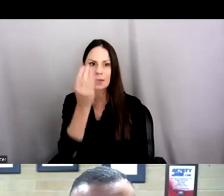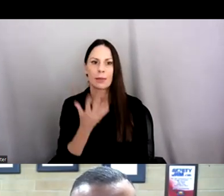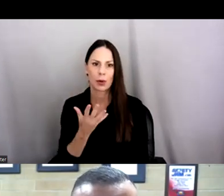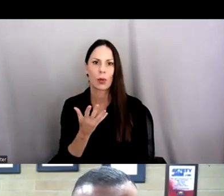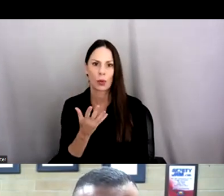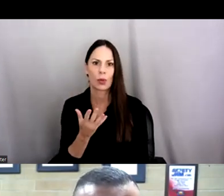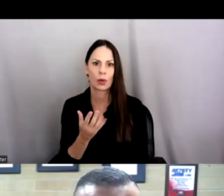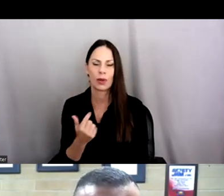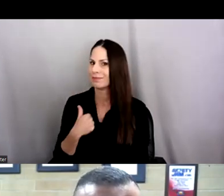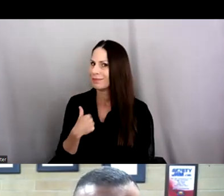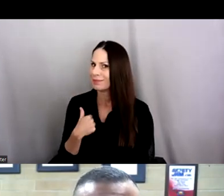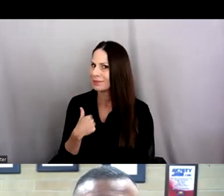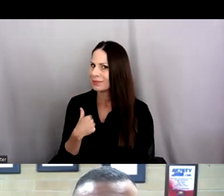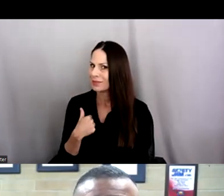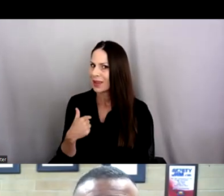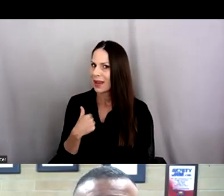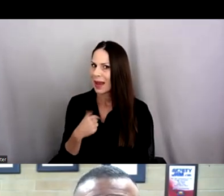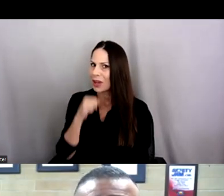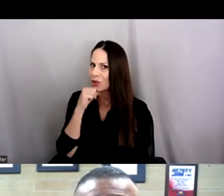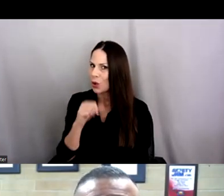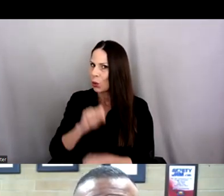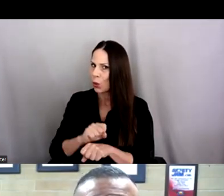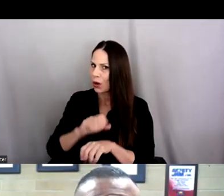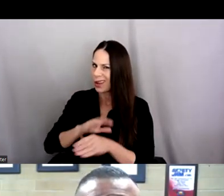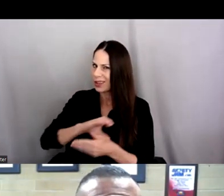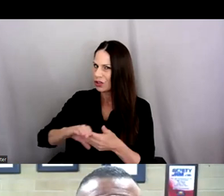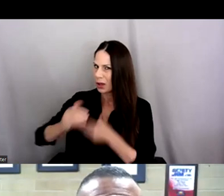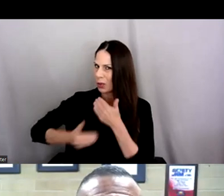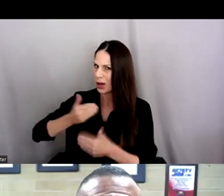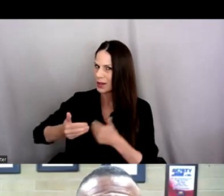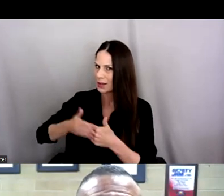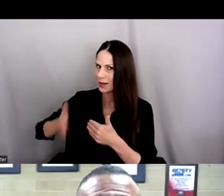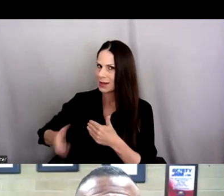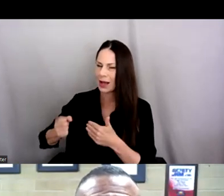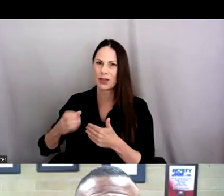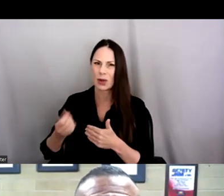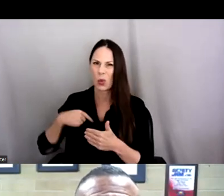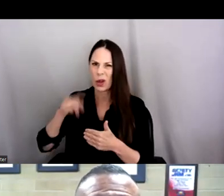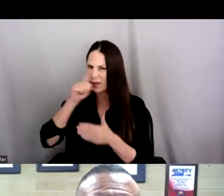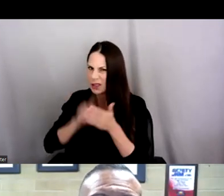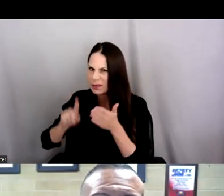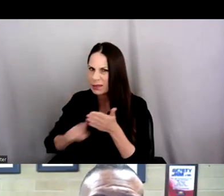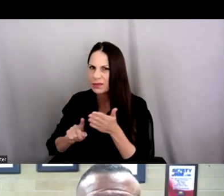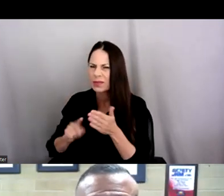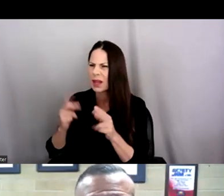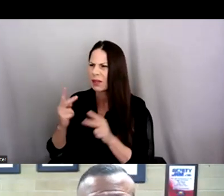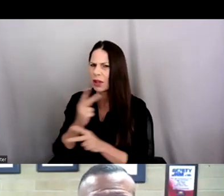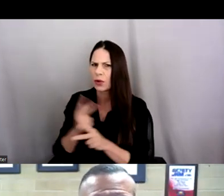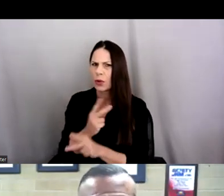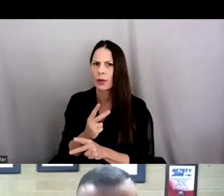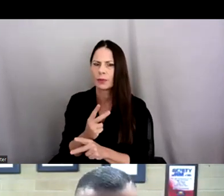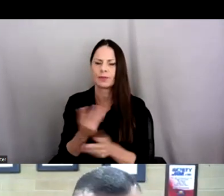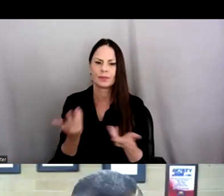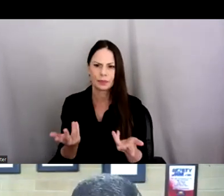I do not work on the check processing side, so we're gonna have to dig into that and figure out. From